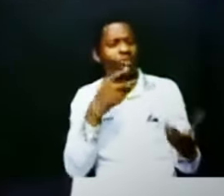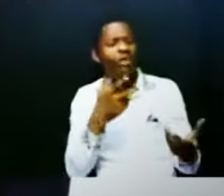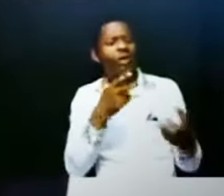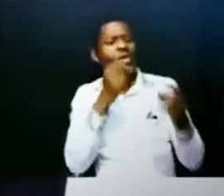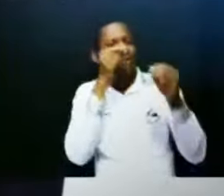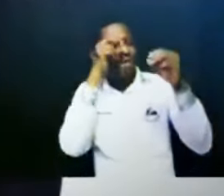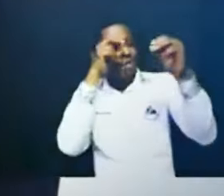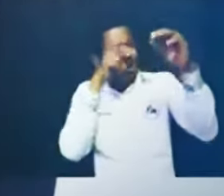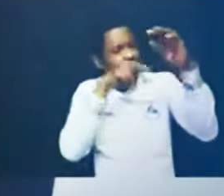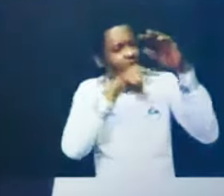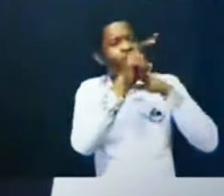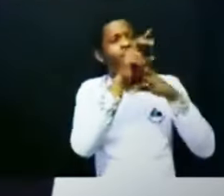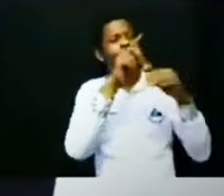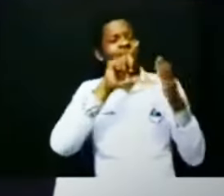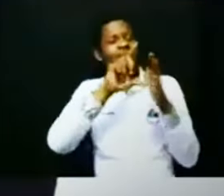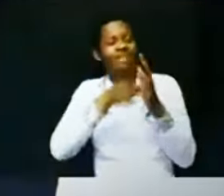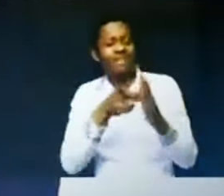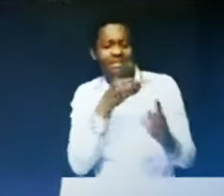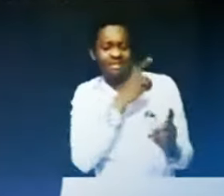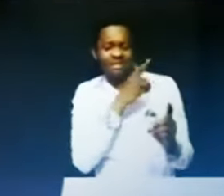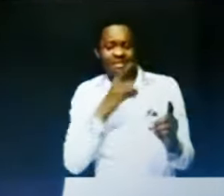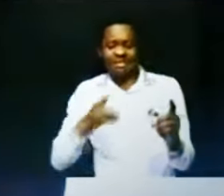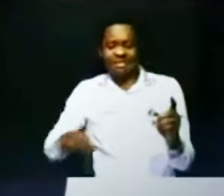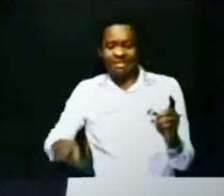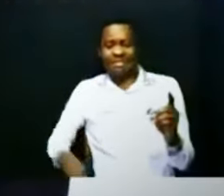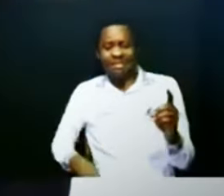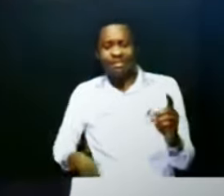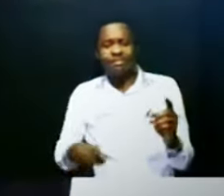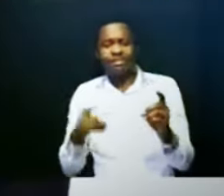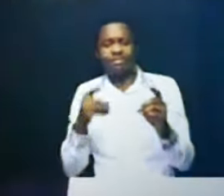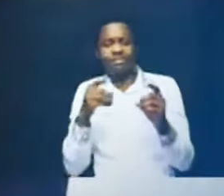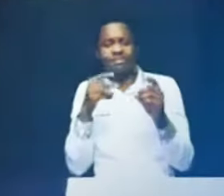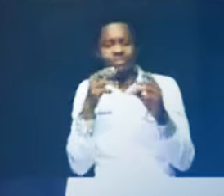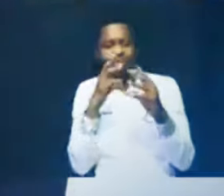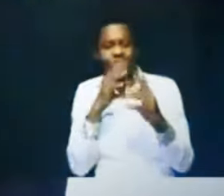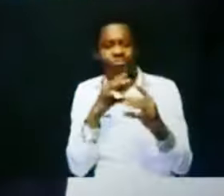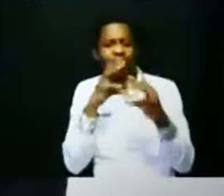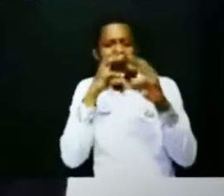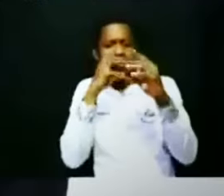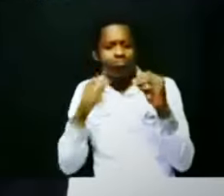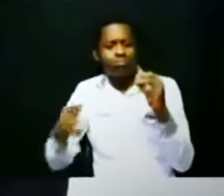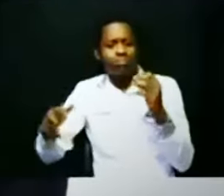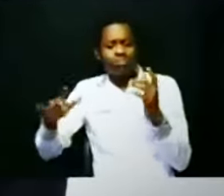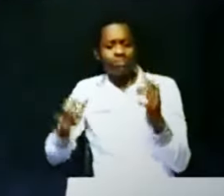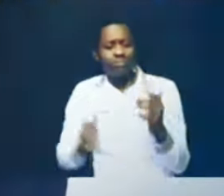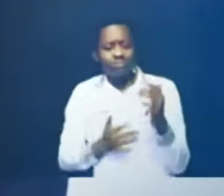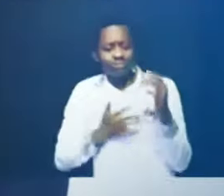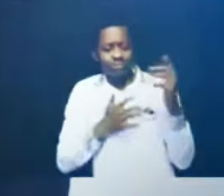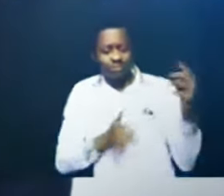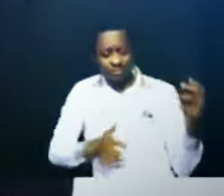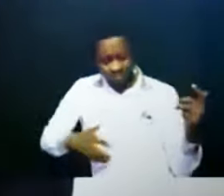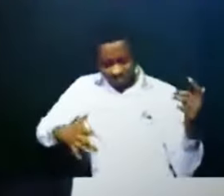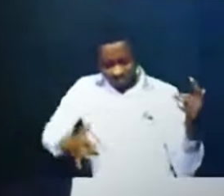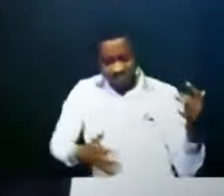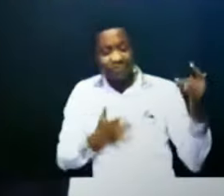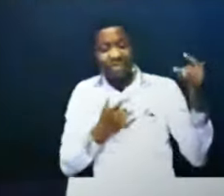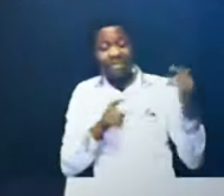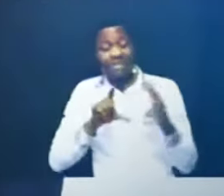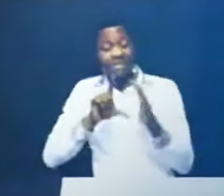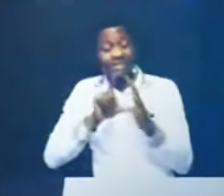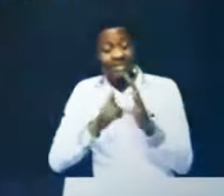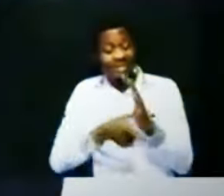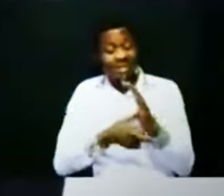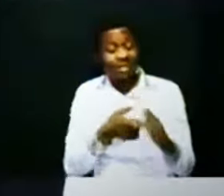as he usually did. Saul had a spear in his hand, and he held it, saying to himself,